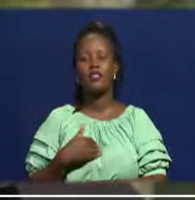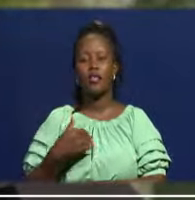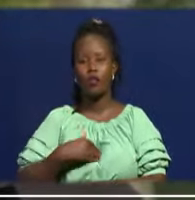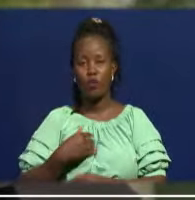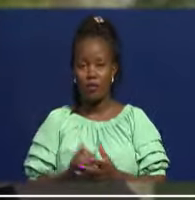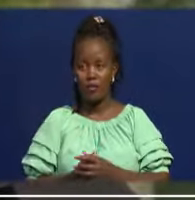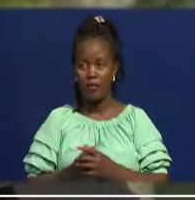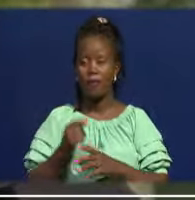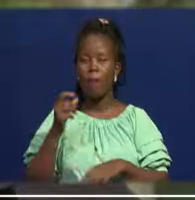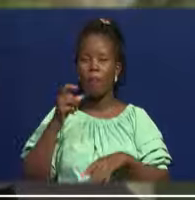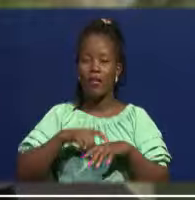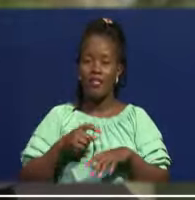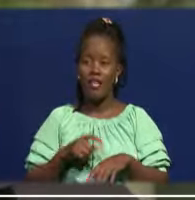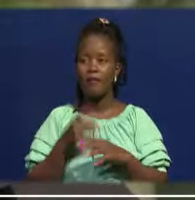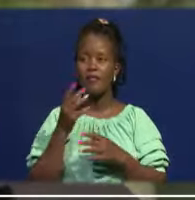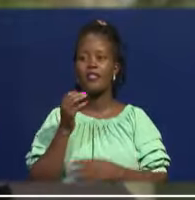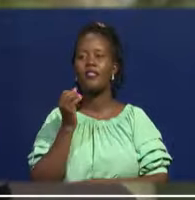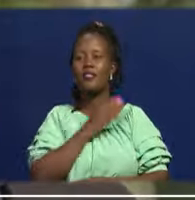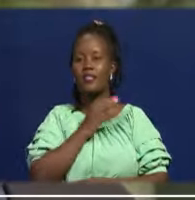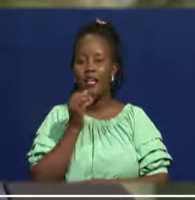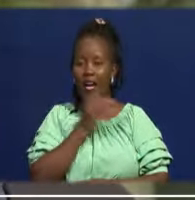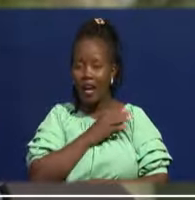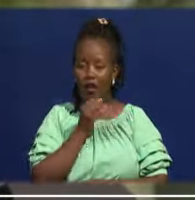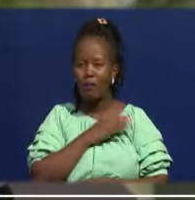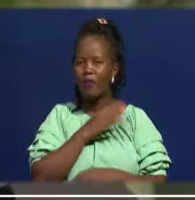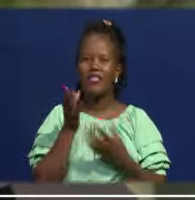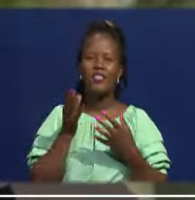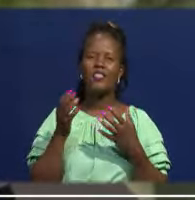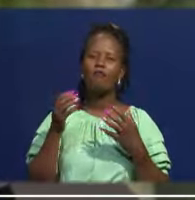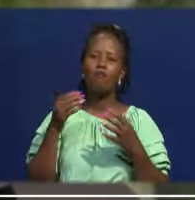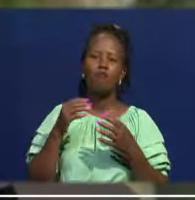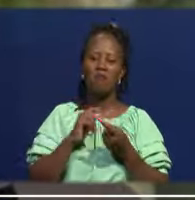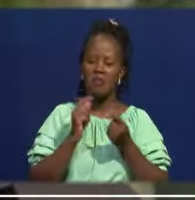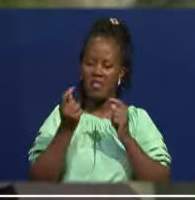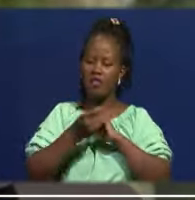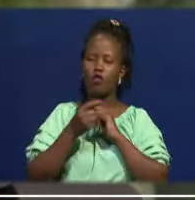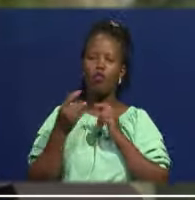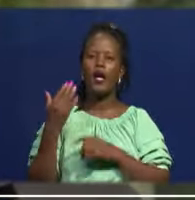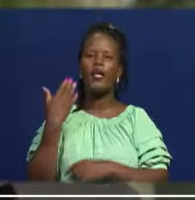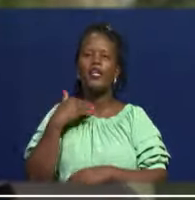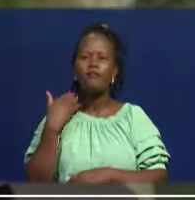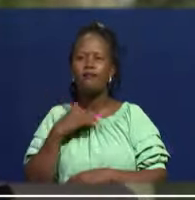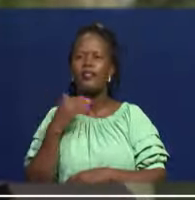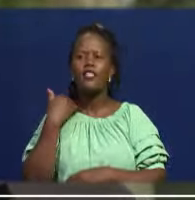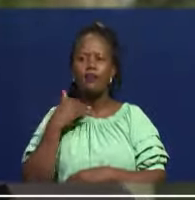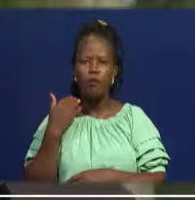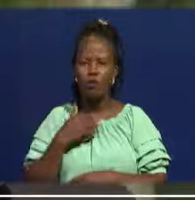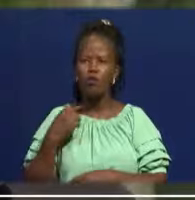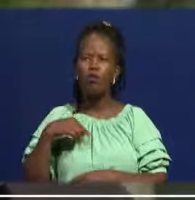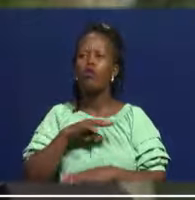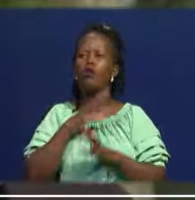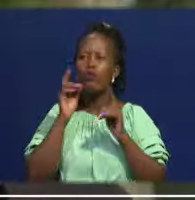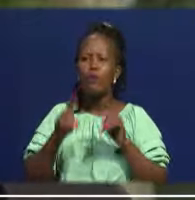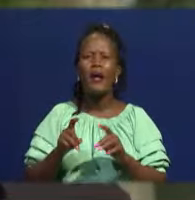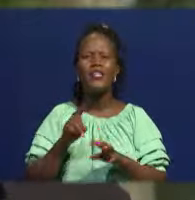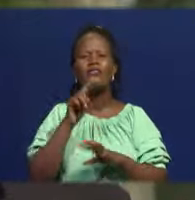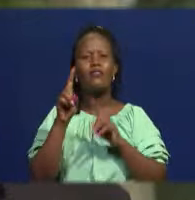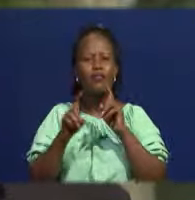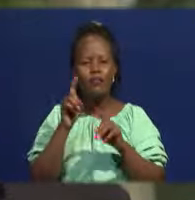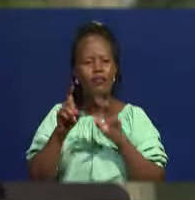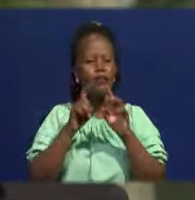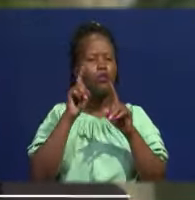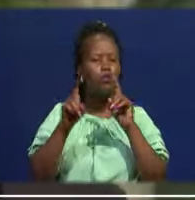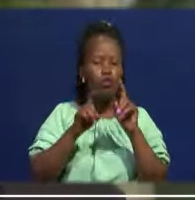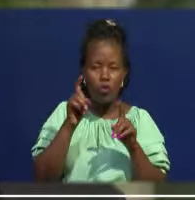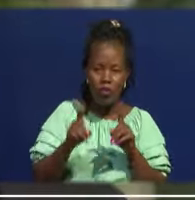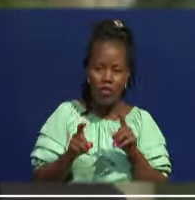When a complainant has been turned into an accused person or a criminal, we need to start asking questions again, whether